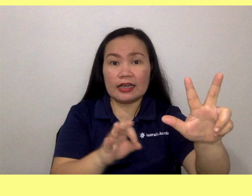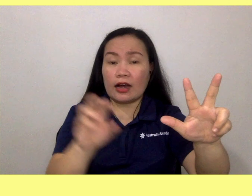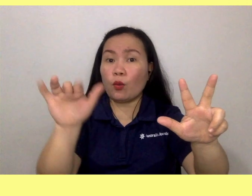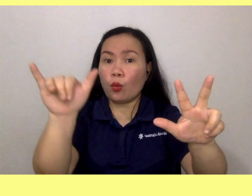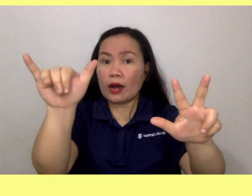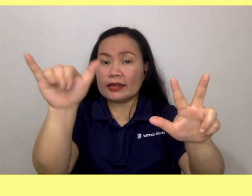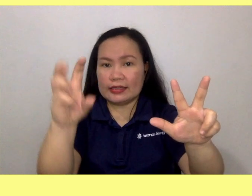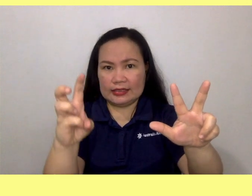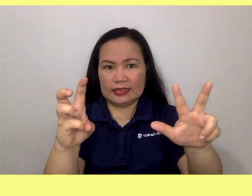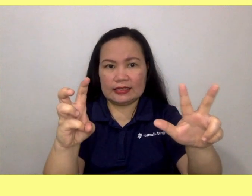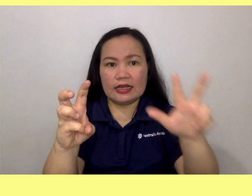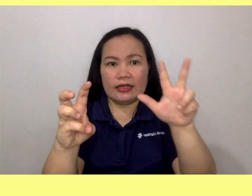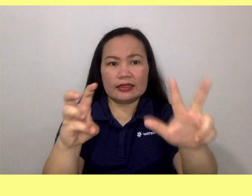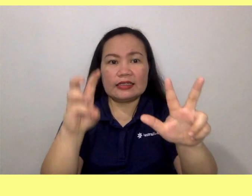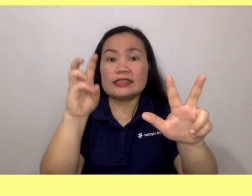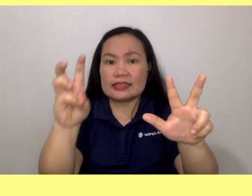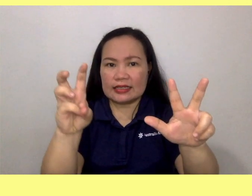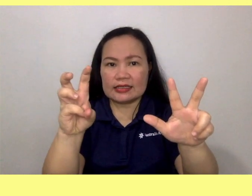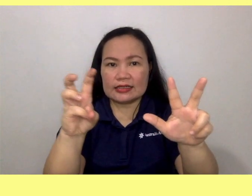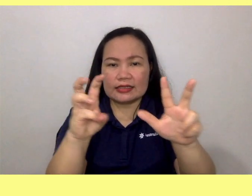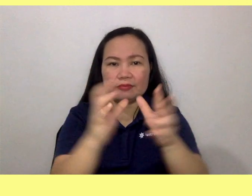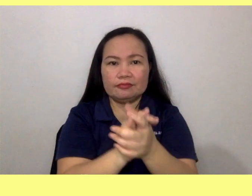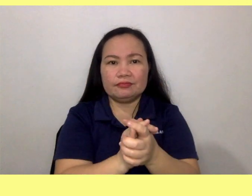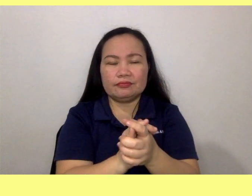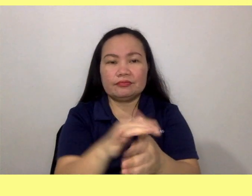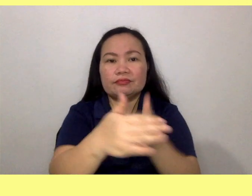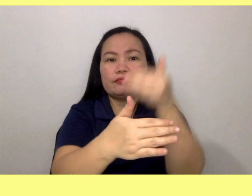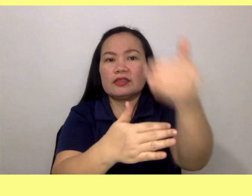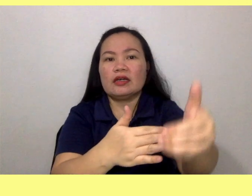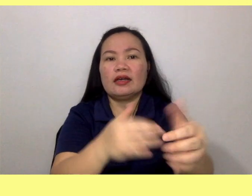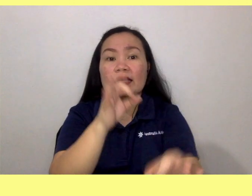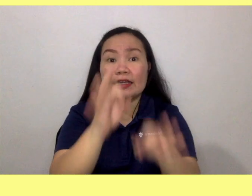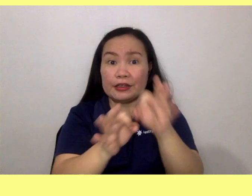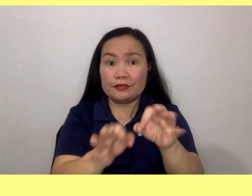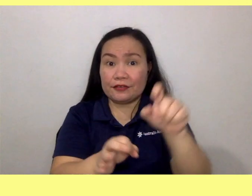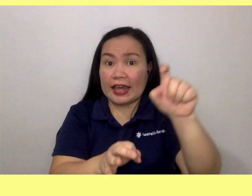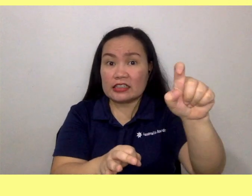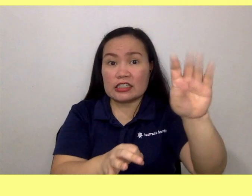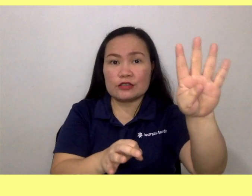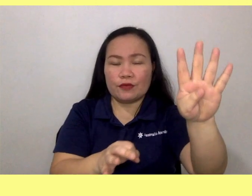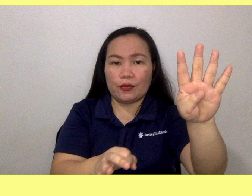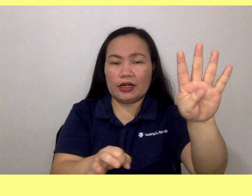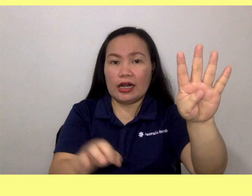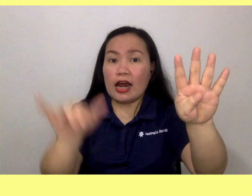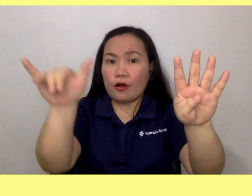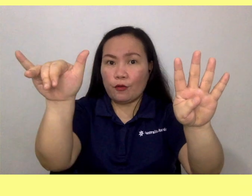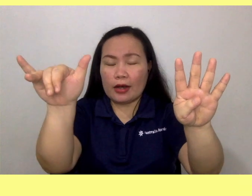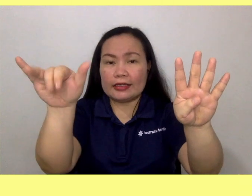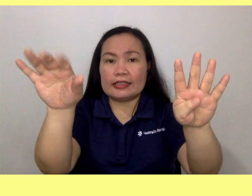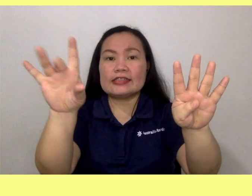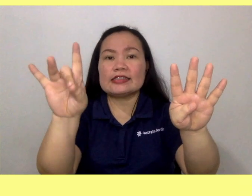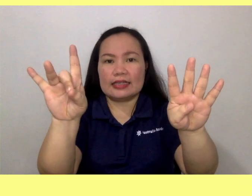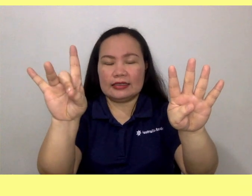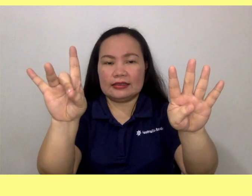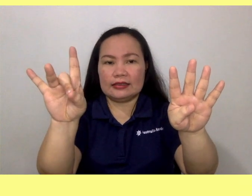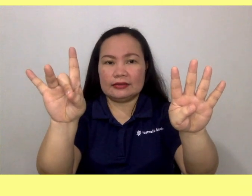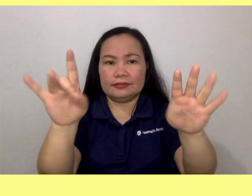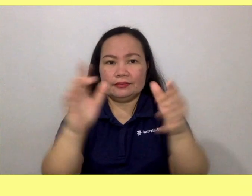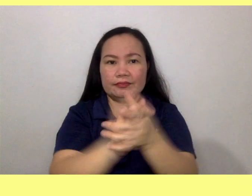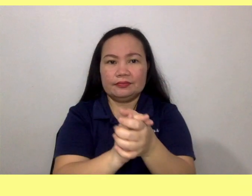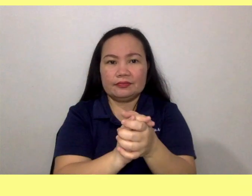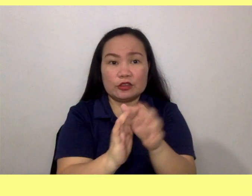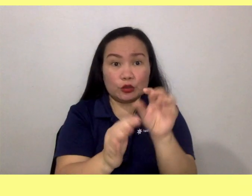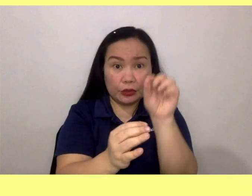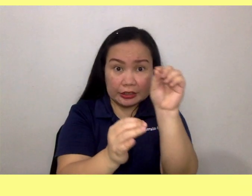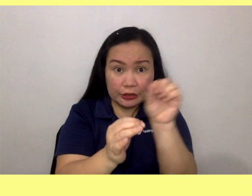ay 3, ang ating y daw ay 6. So, it's here. Next, kapag ang x natin ay 4, ang ating y ay